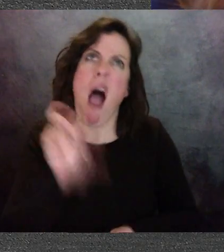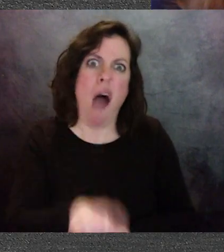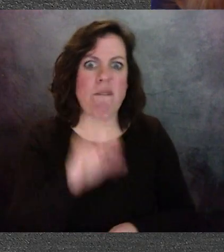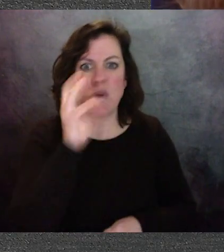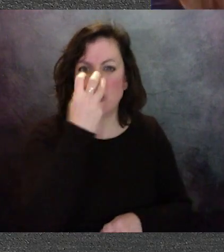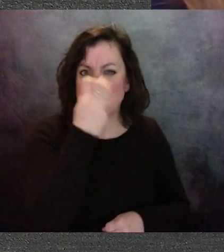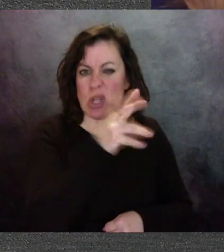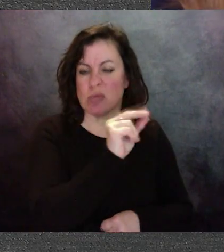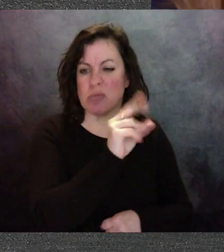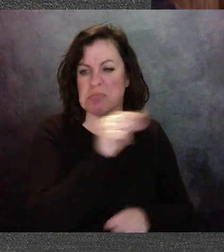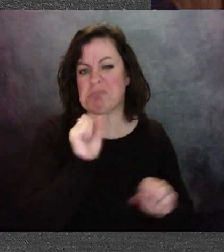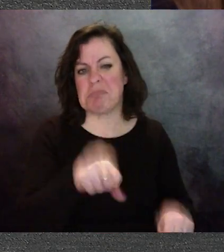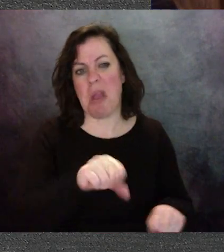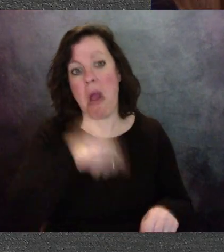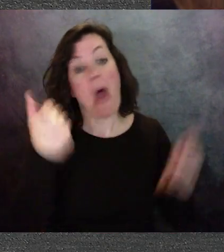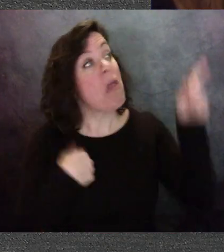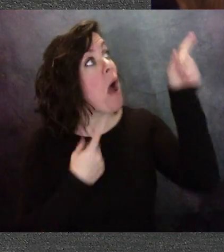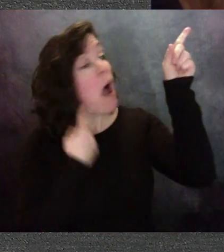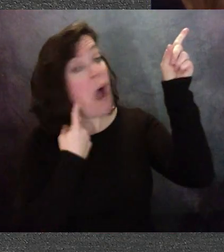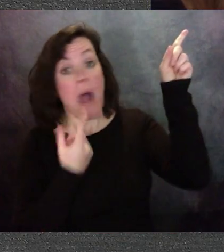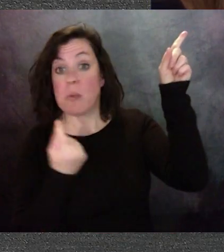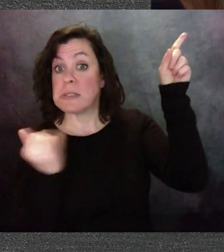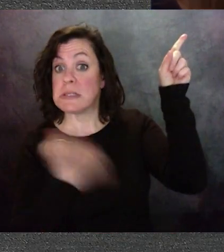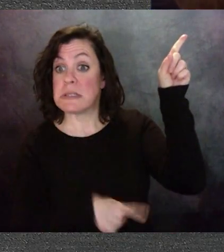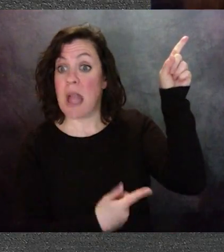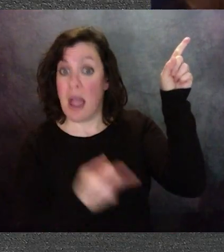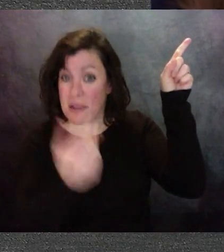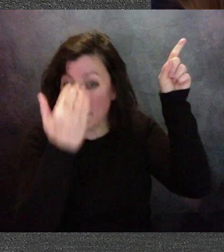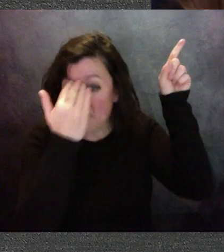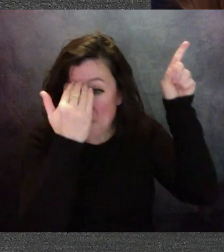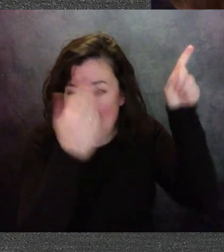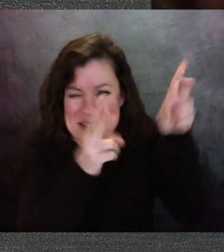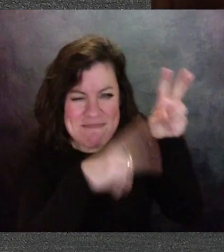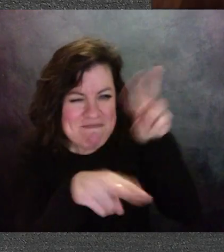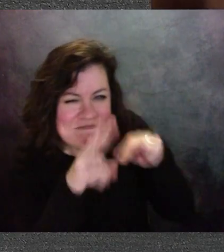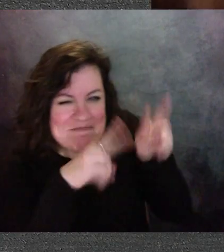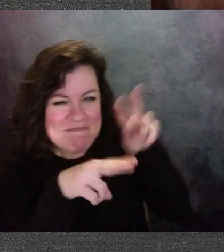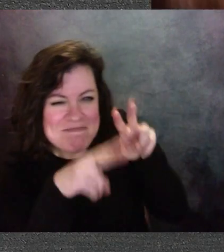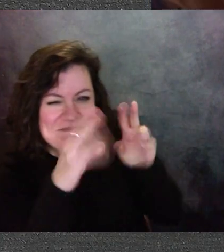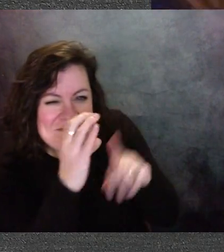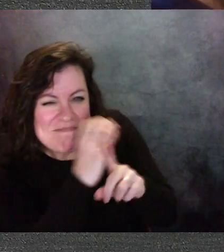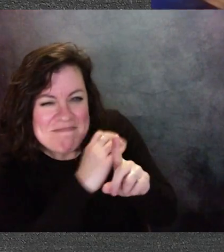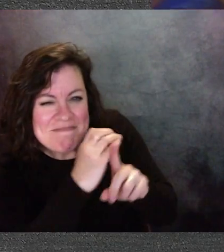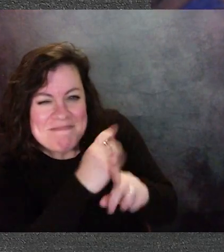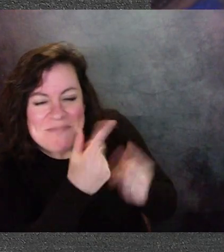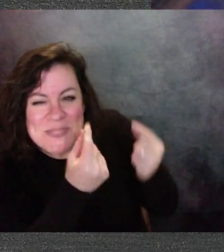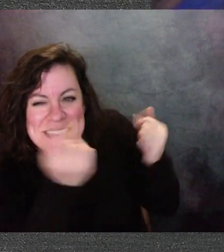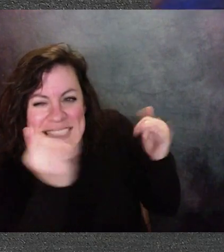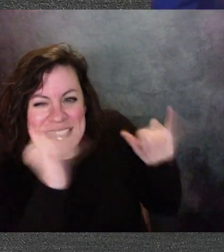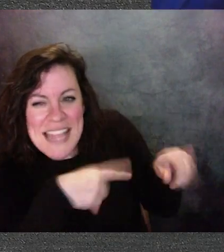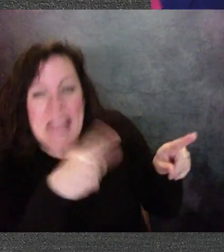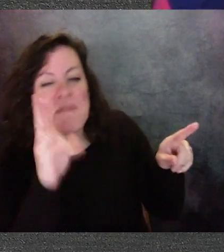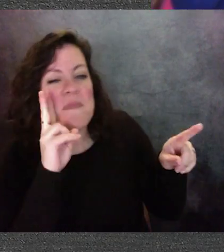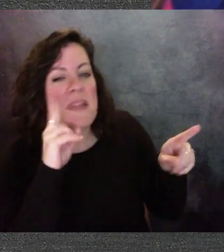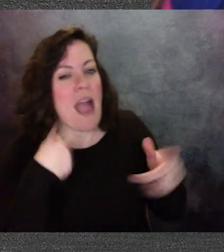also created this. And if you don't know what it is yet, let me color it in and you can see if you can figure it out, okay?